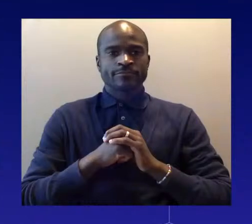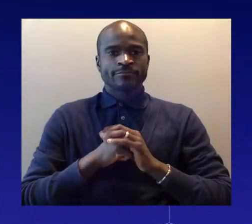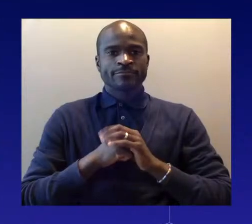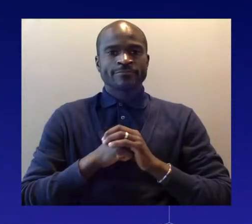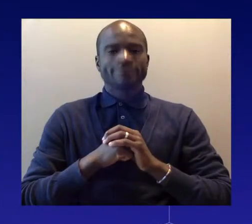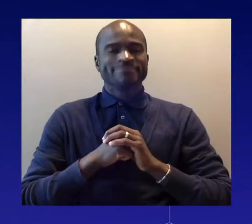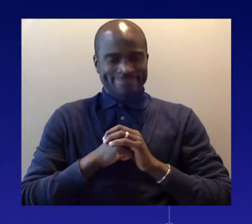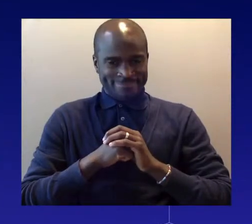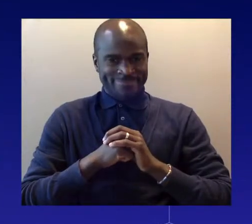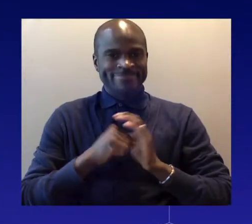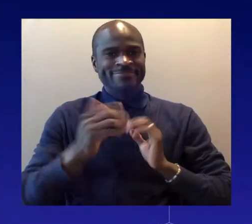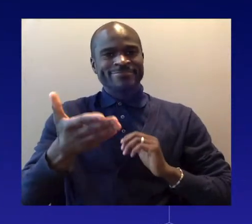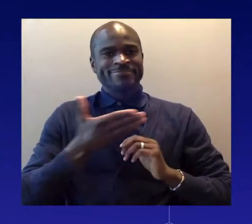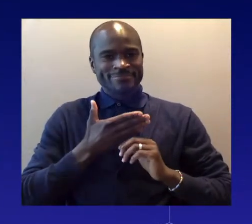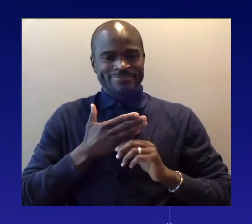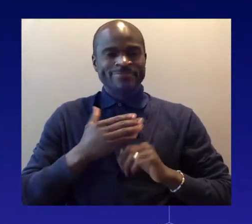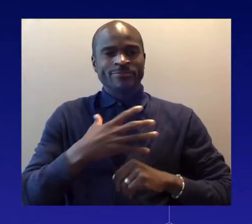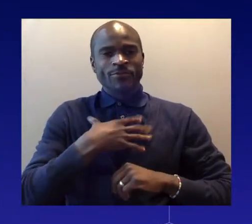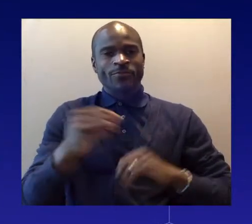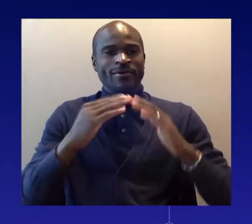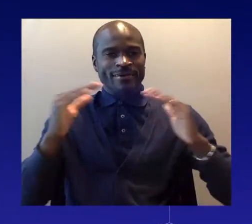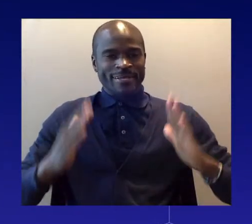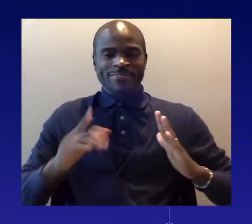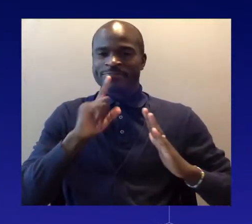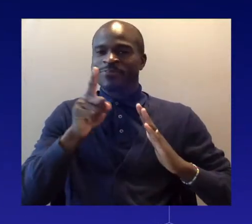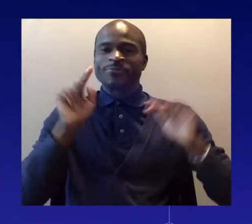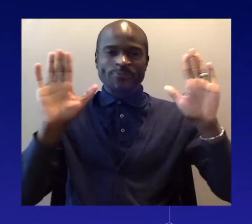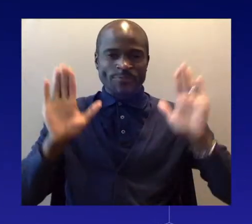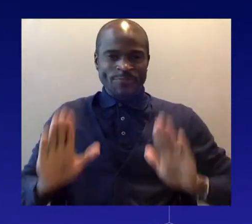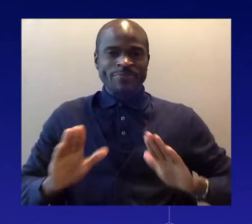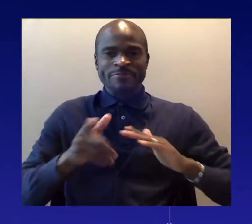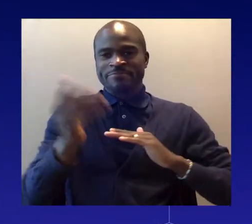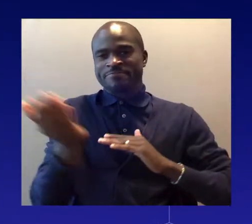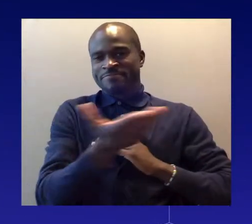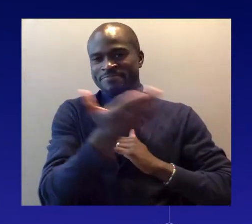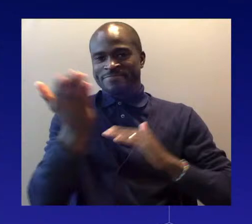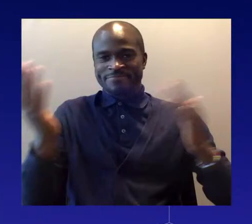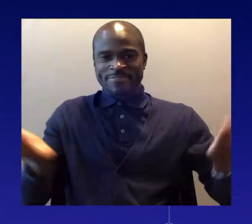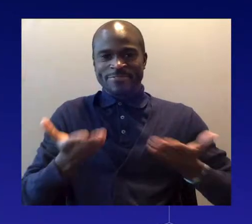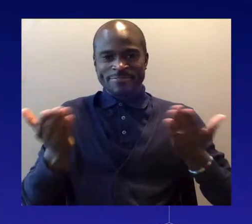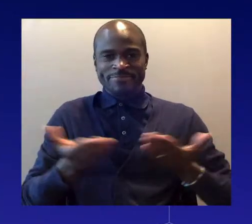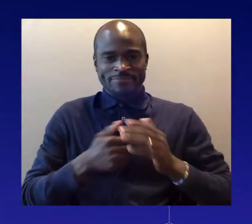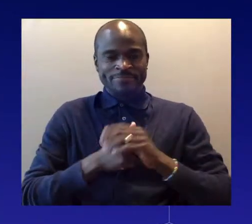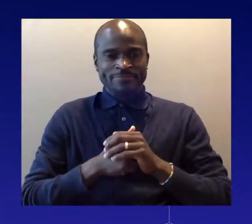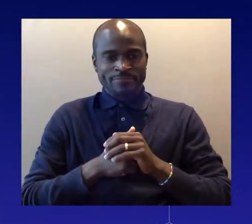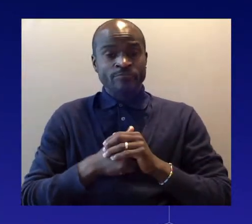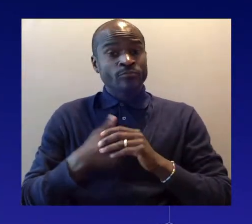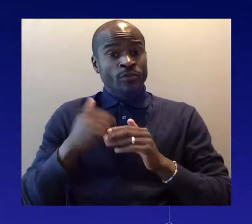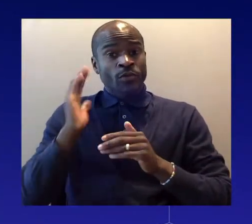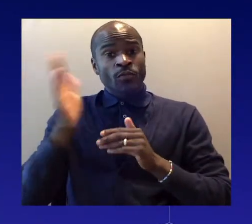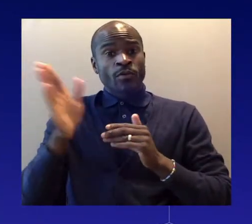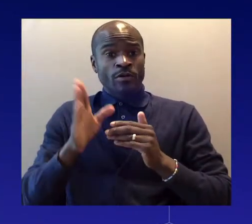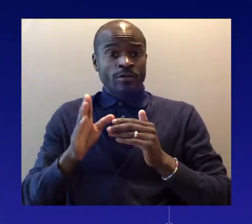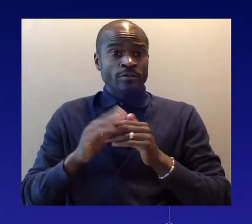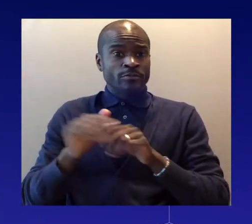welcome to the White House. It's really wonderful to have you all here to work on some work that really, really matters.